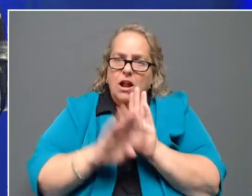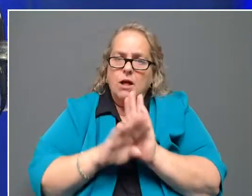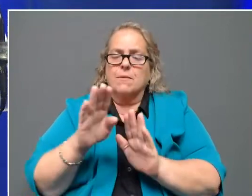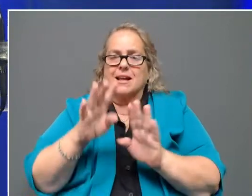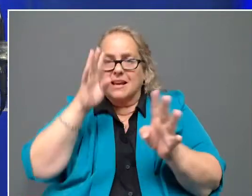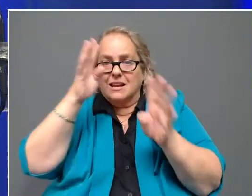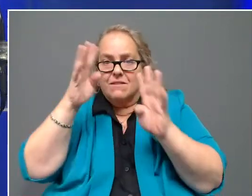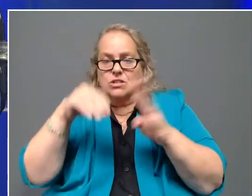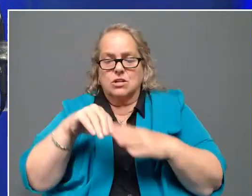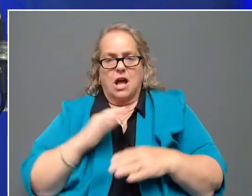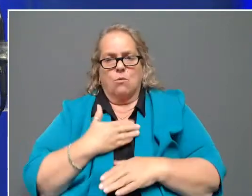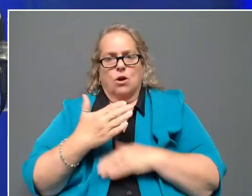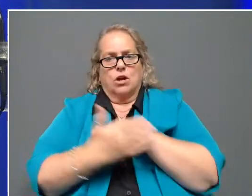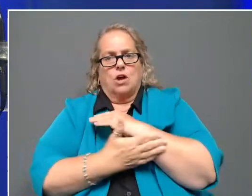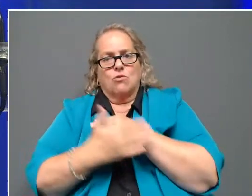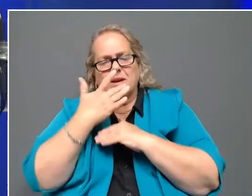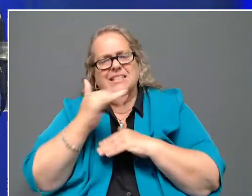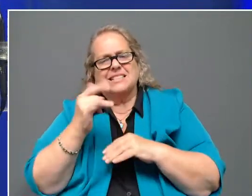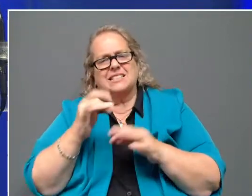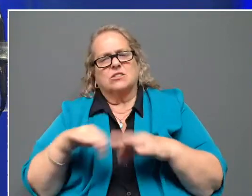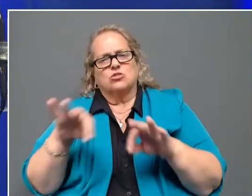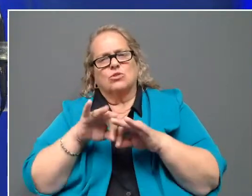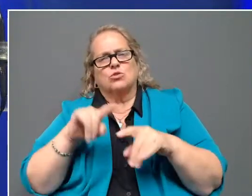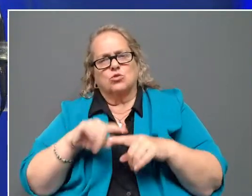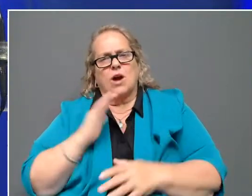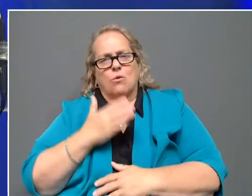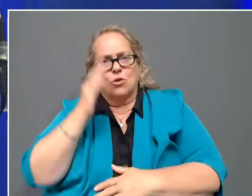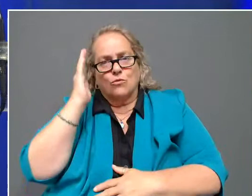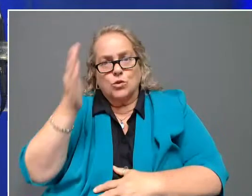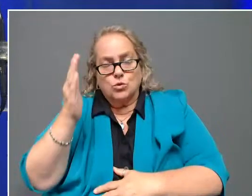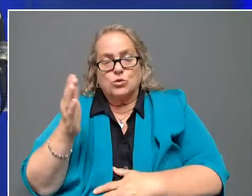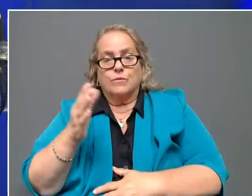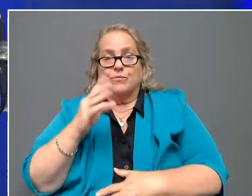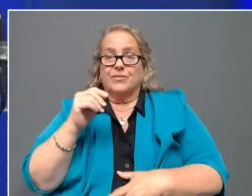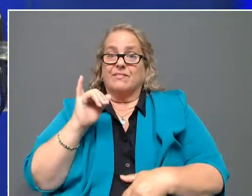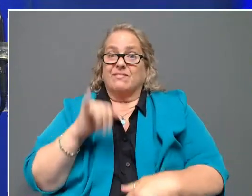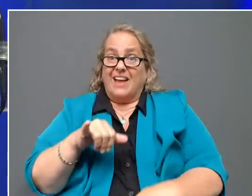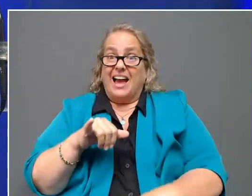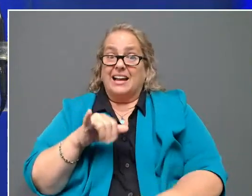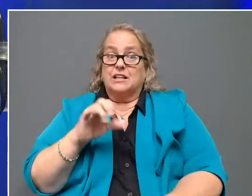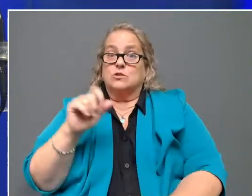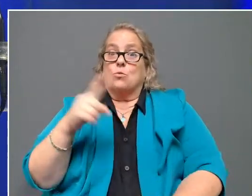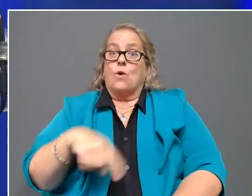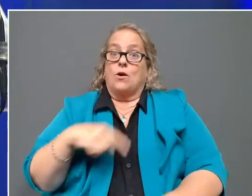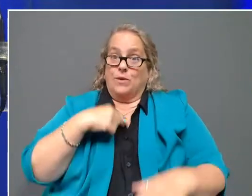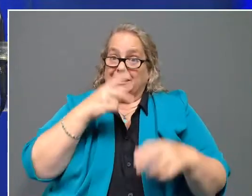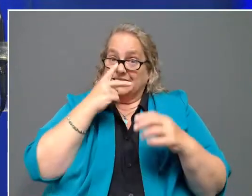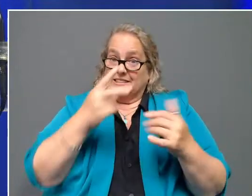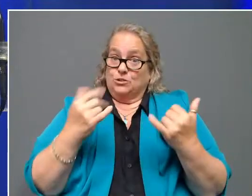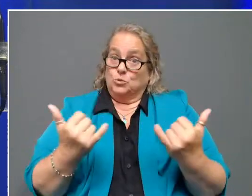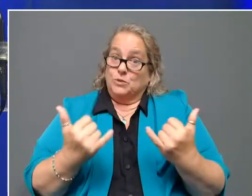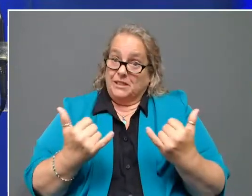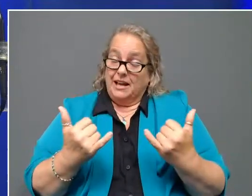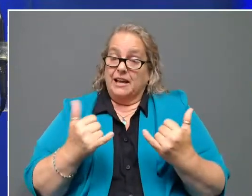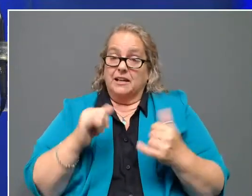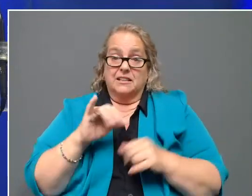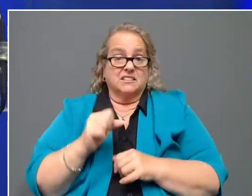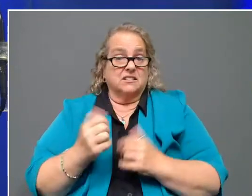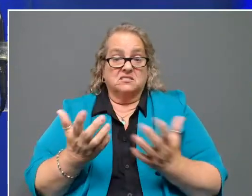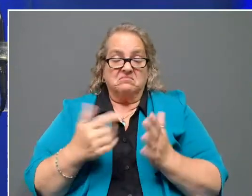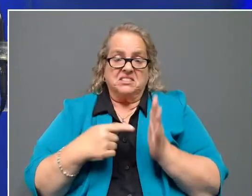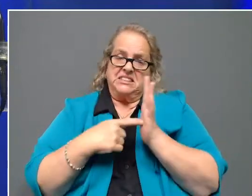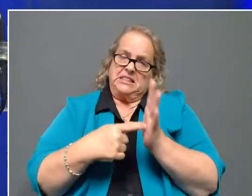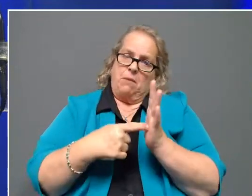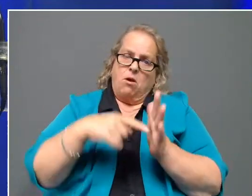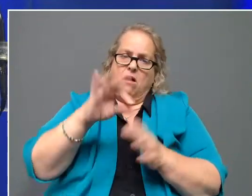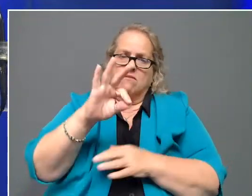it's critical to our future. And that's what we're seeing today is an example of the flaws in that way